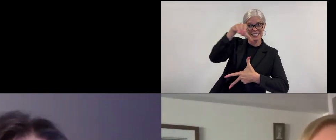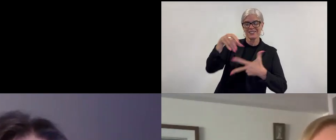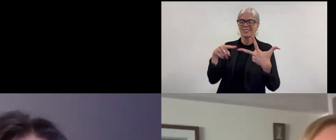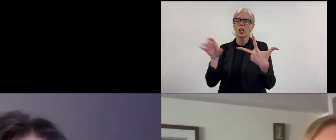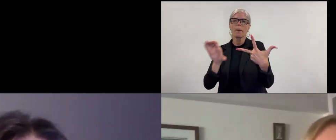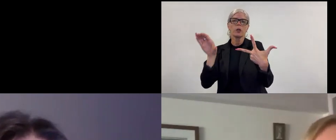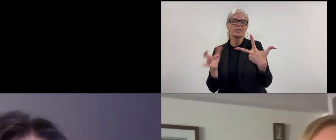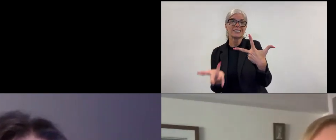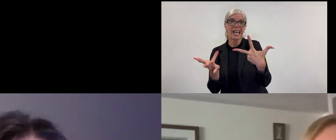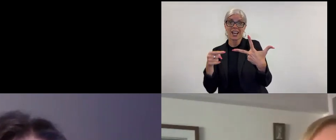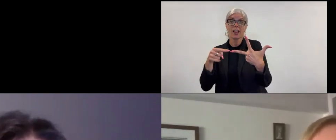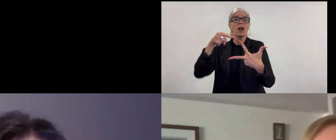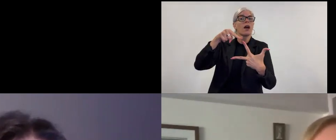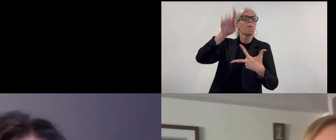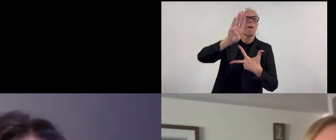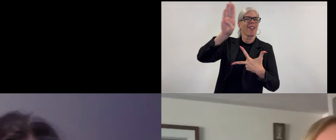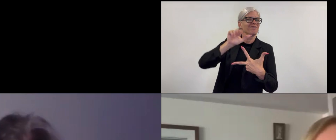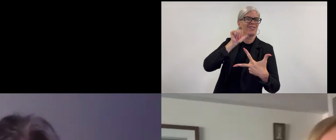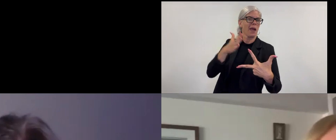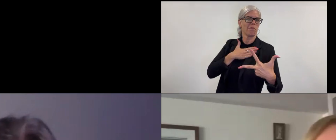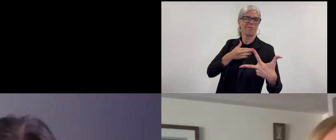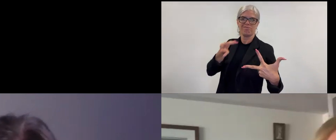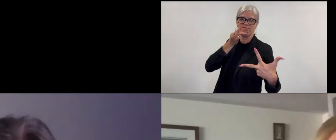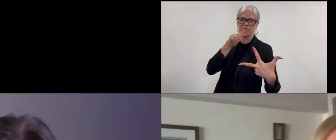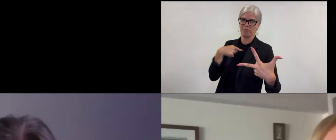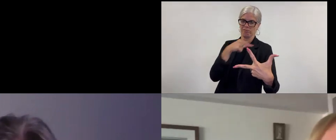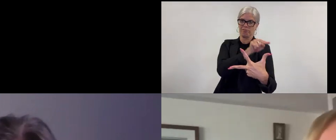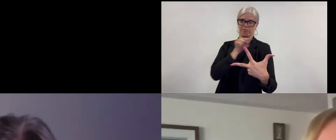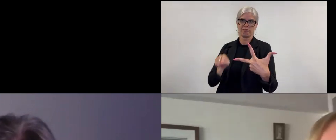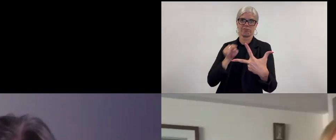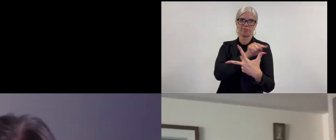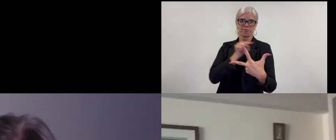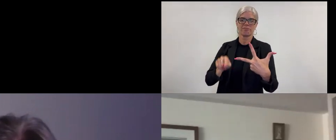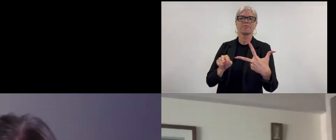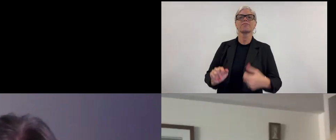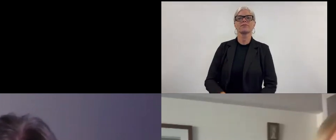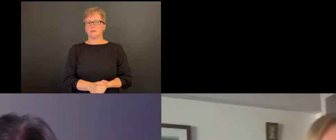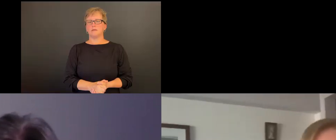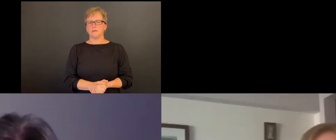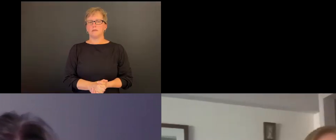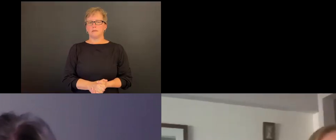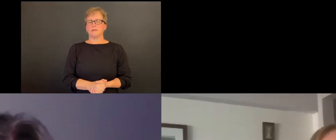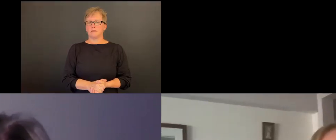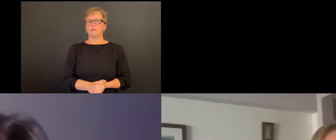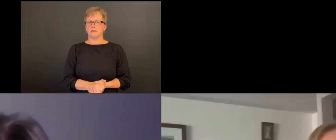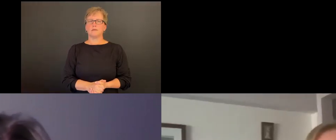ANC activity and technology. I'm not doing biologic. That is not my strong suit. Yeah,